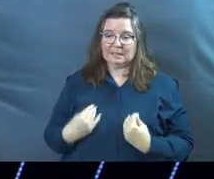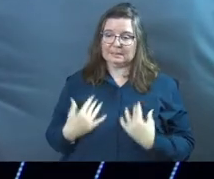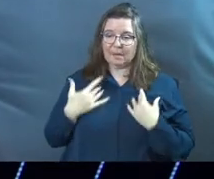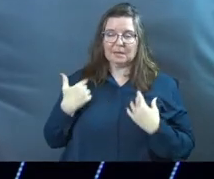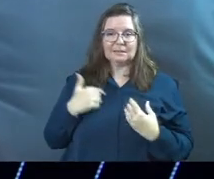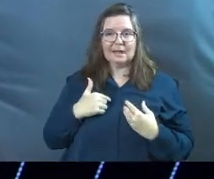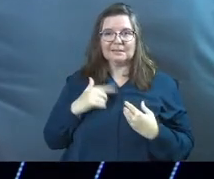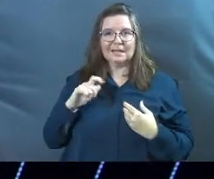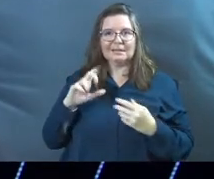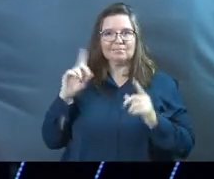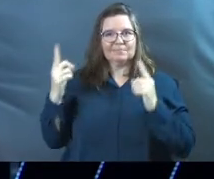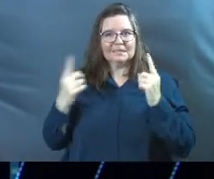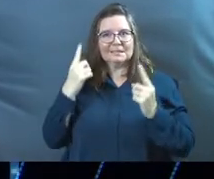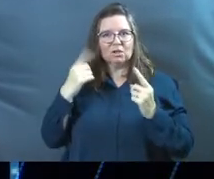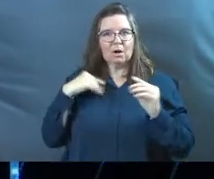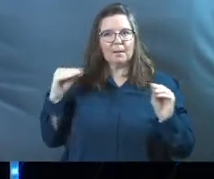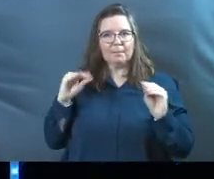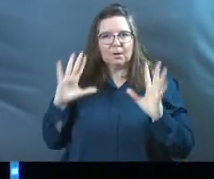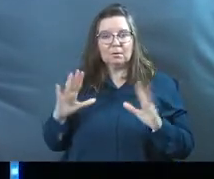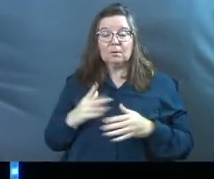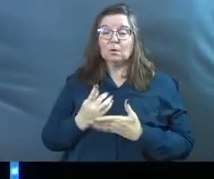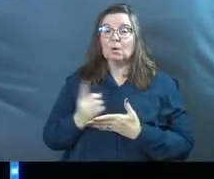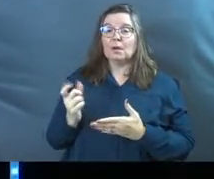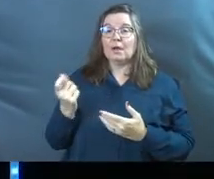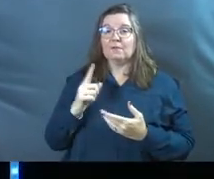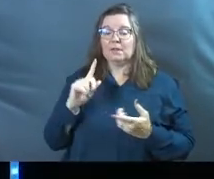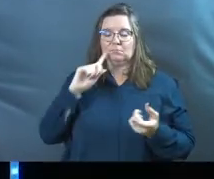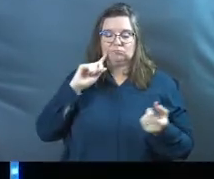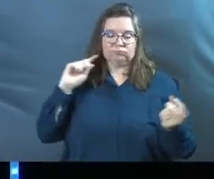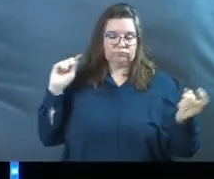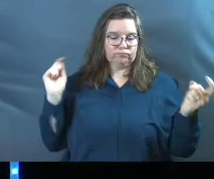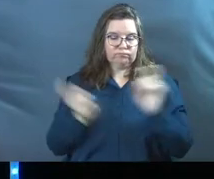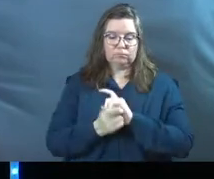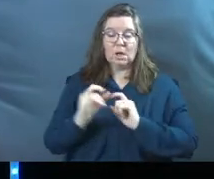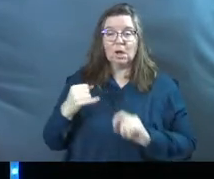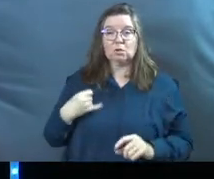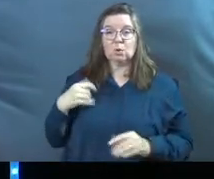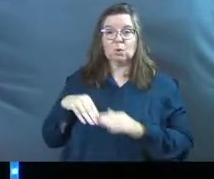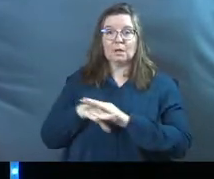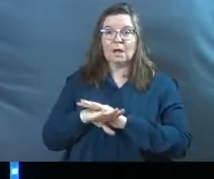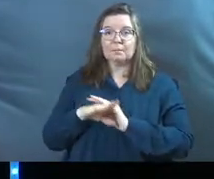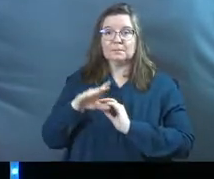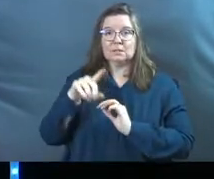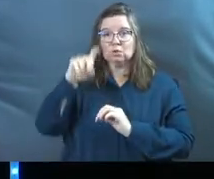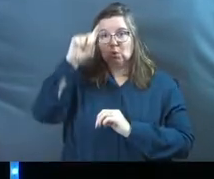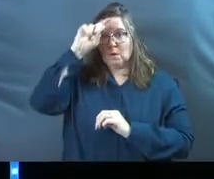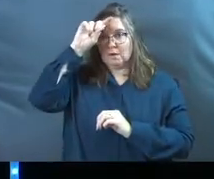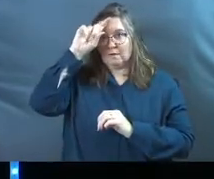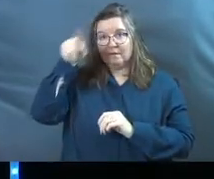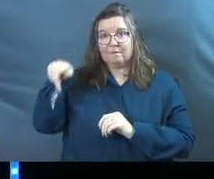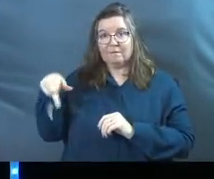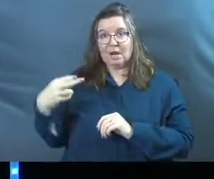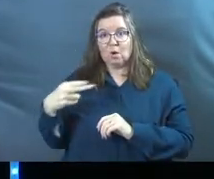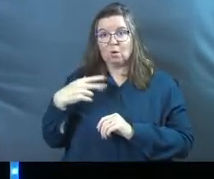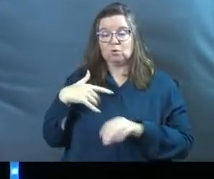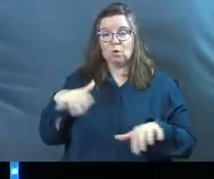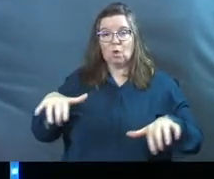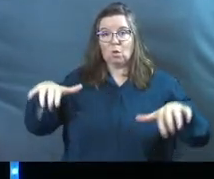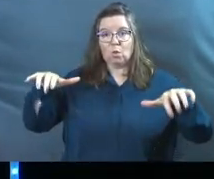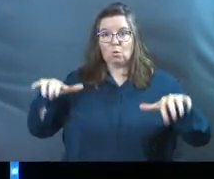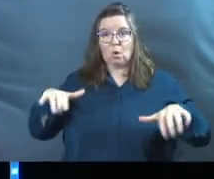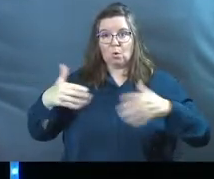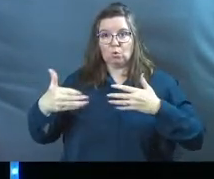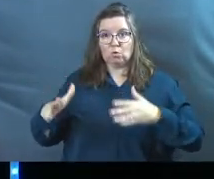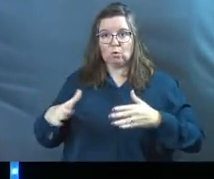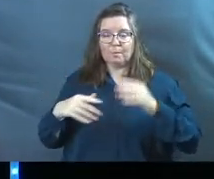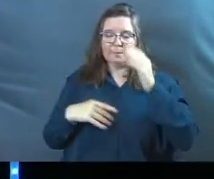miracle for it. And so last week, everything completely turned around, and Joseph comes into Pharaoh's throne room, and there's a